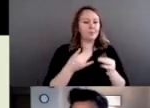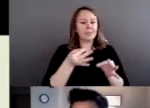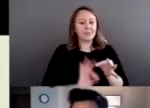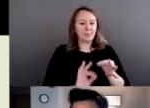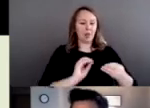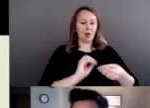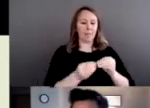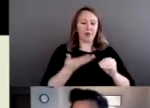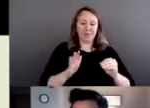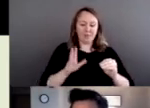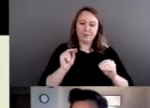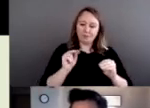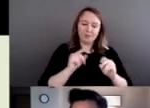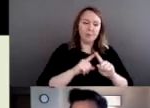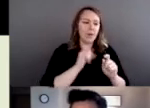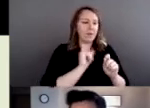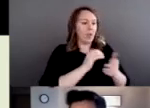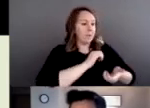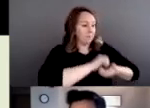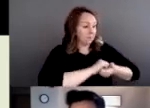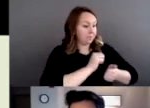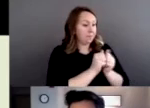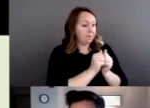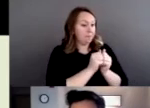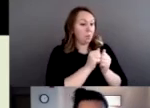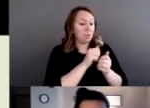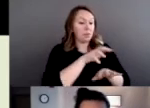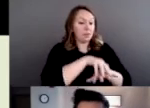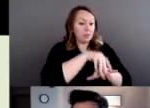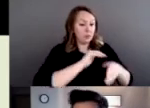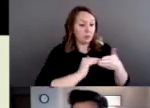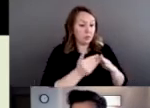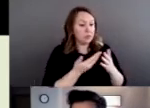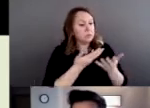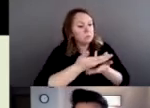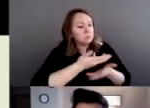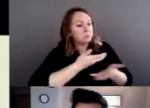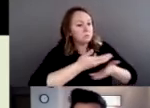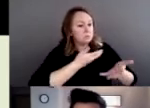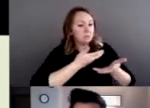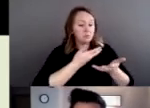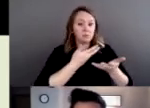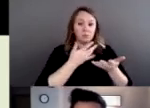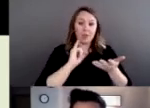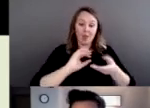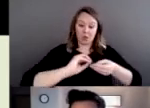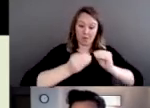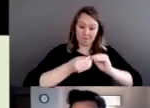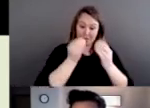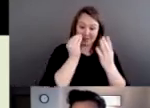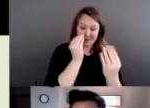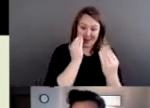that getting that numerical data is not always possible. Not every tribe has law enforcement that can collect